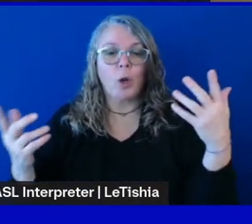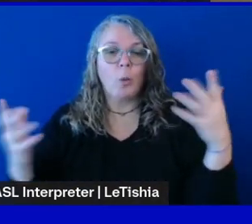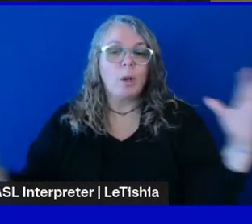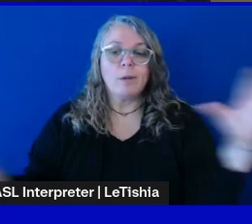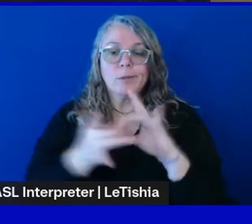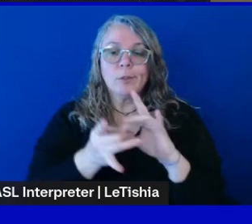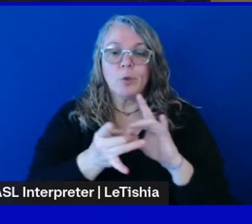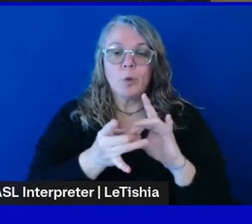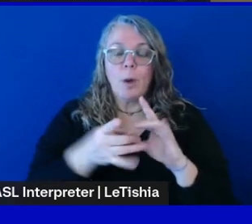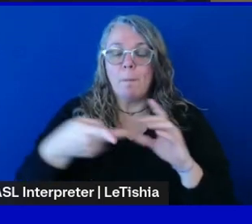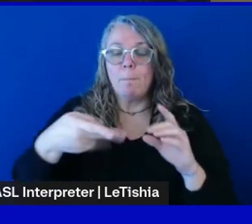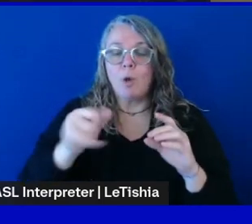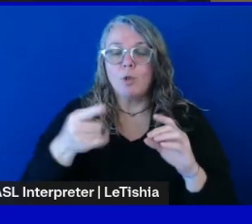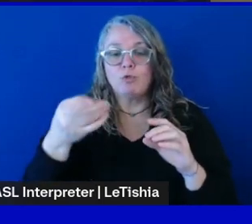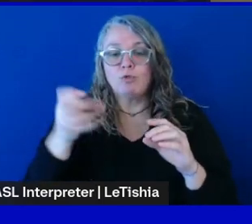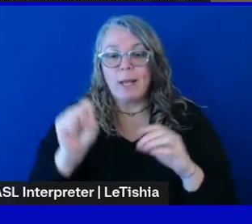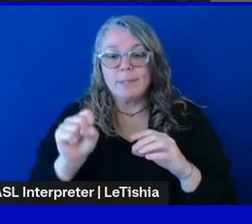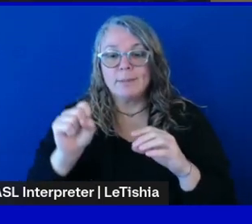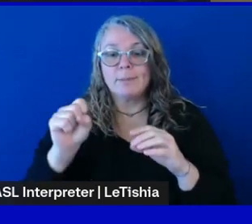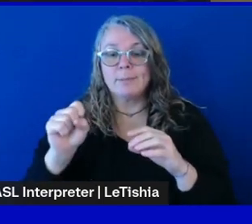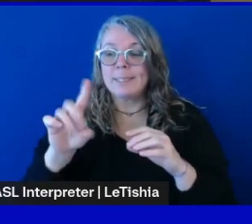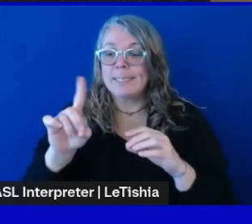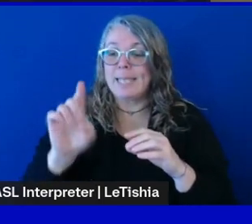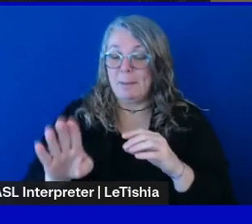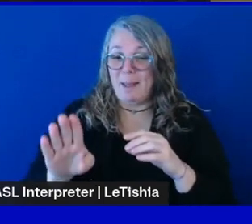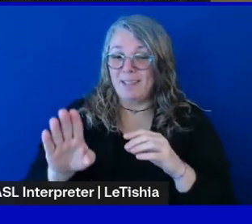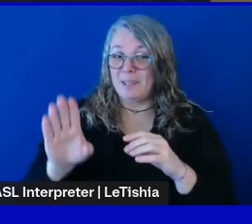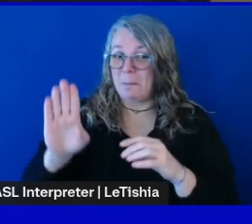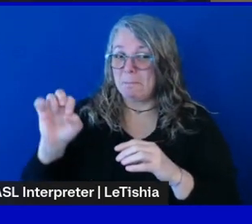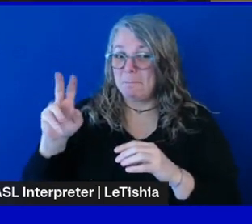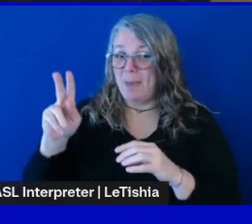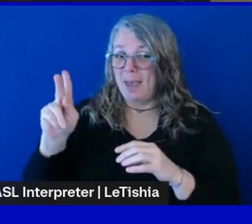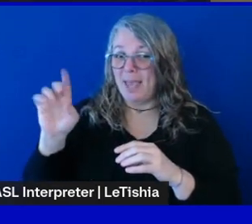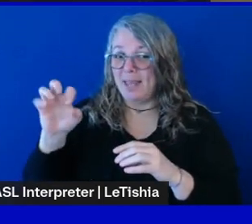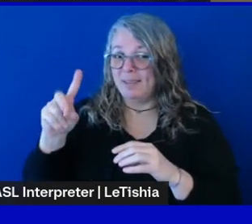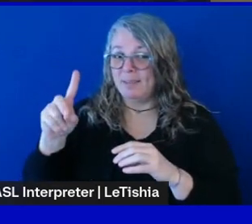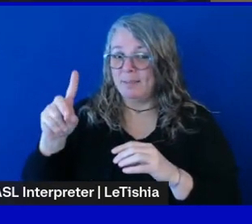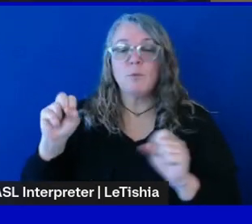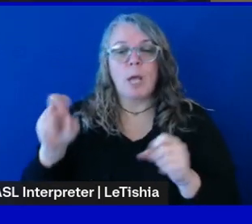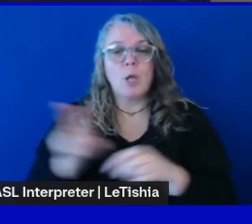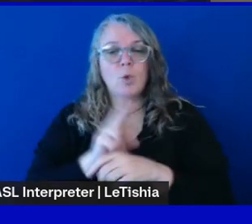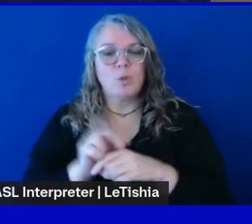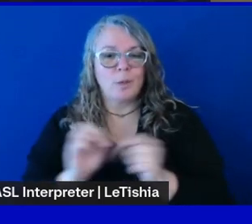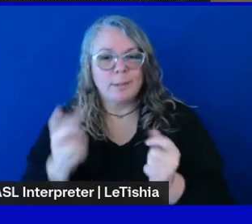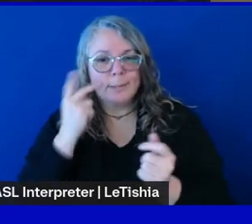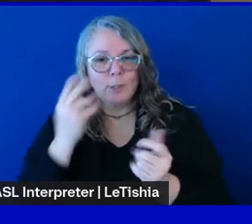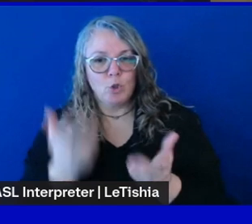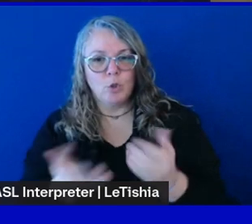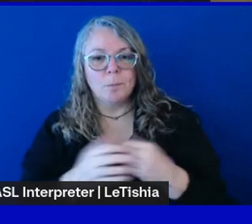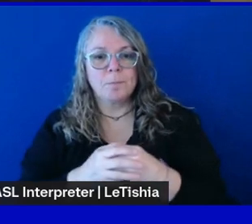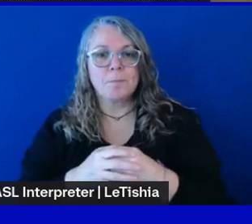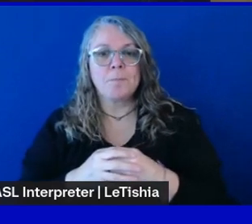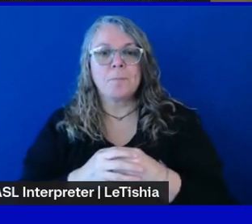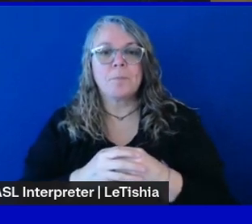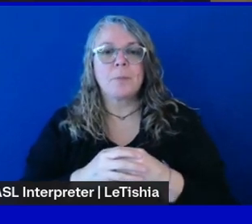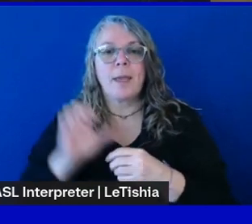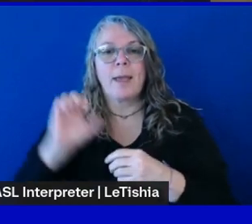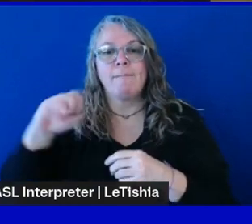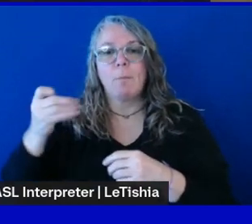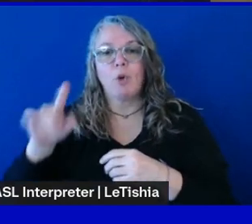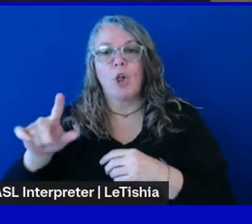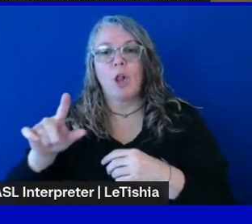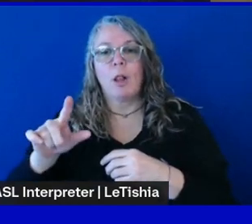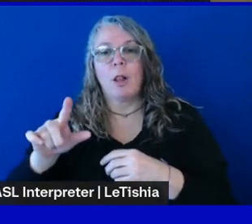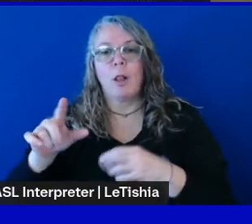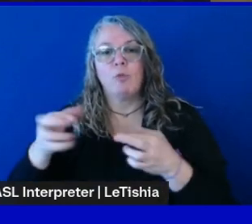Postgres backend database. You can actually use, as you can see here, an ephemeral